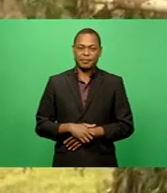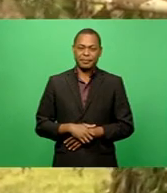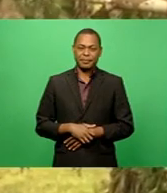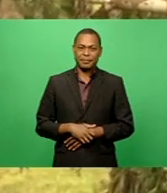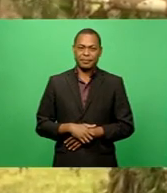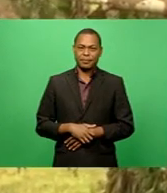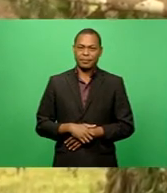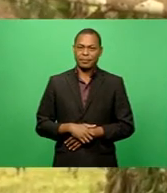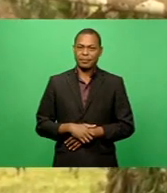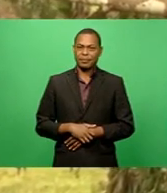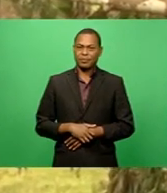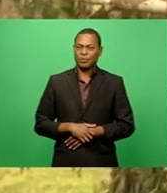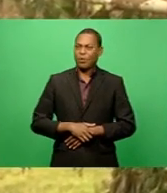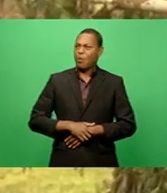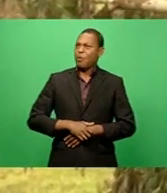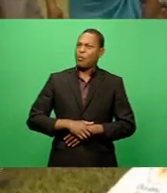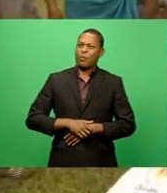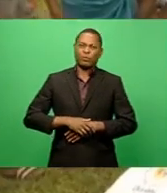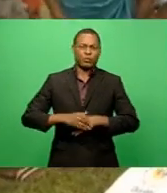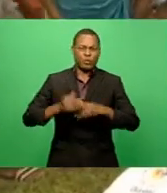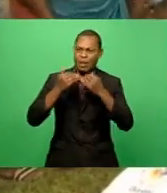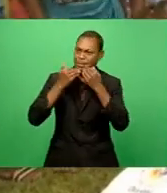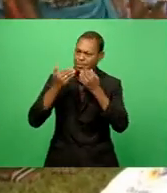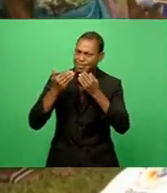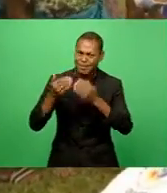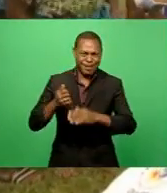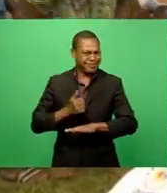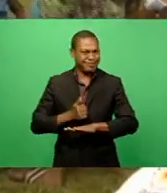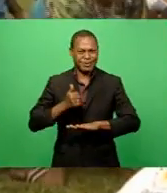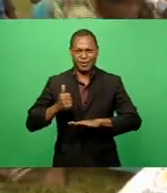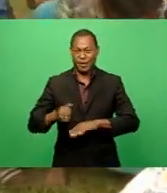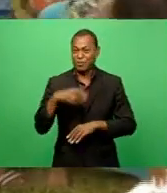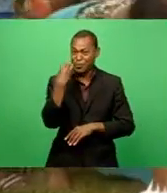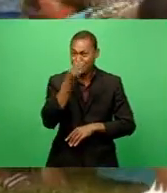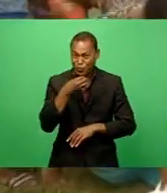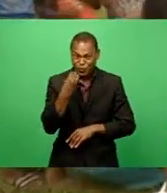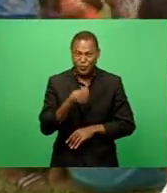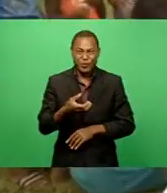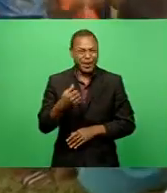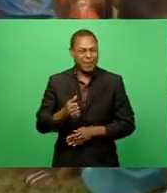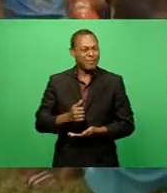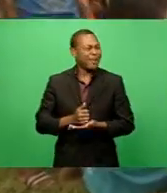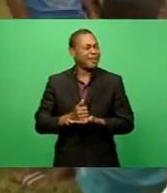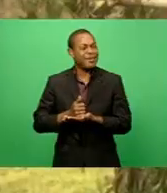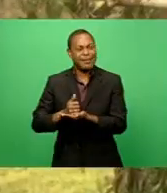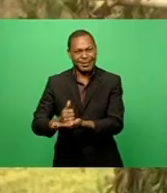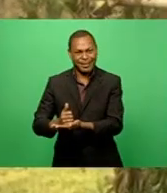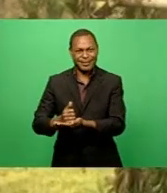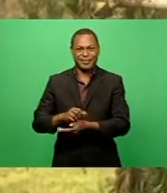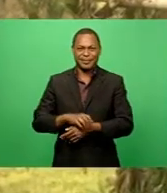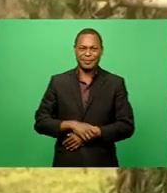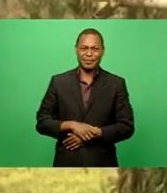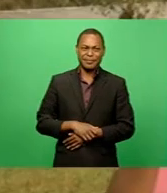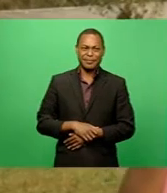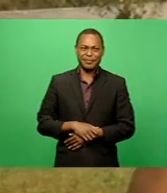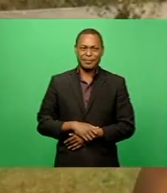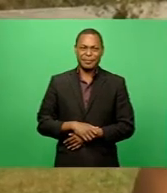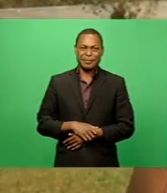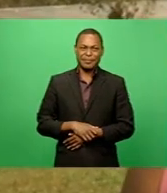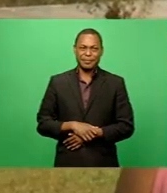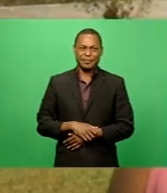I am so grateful to the government for providing us with food rations and other assistance to help us get our lives back on track.